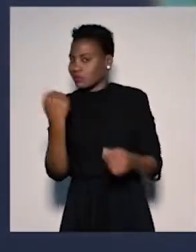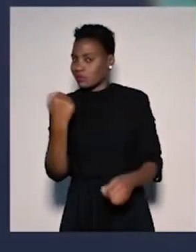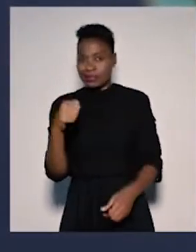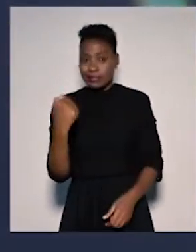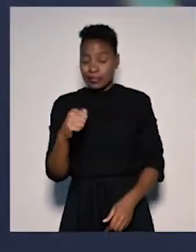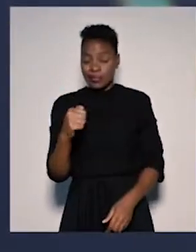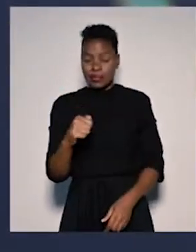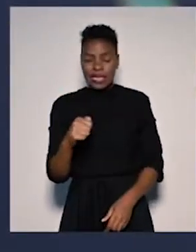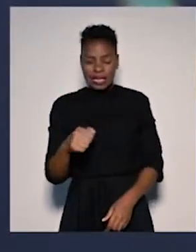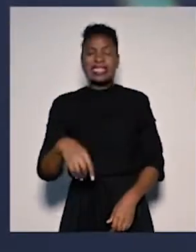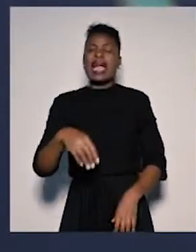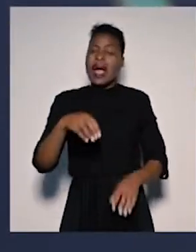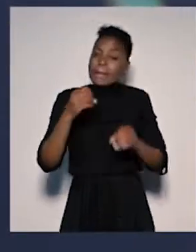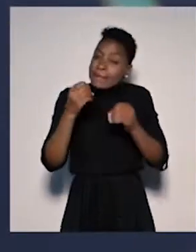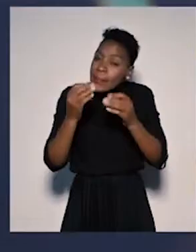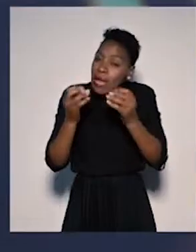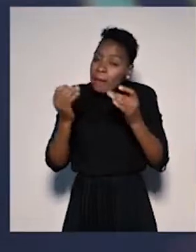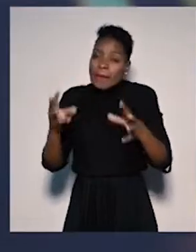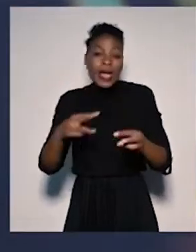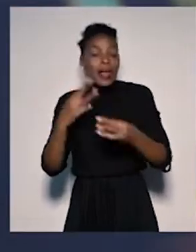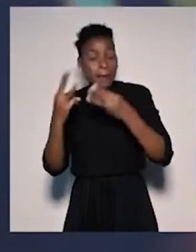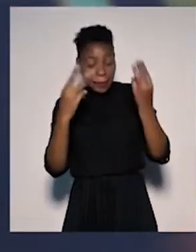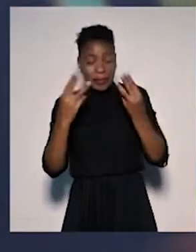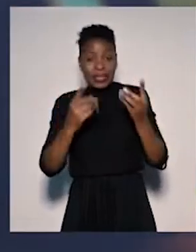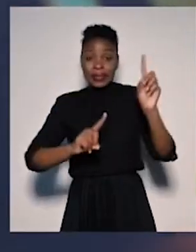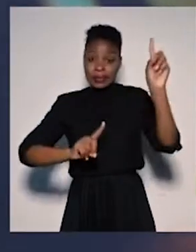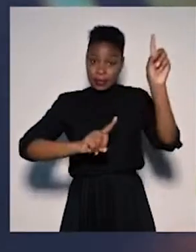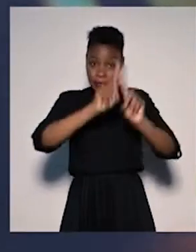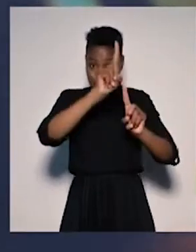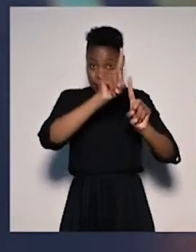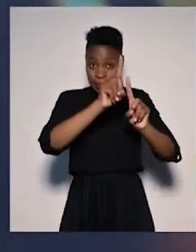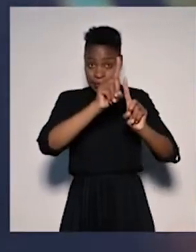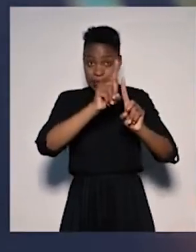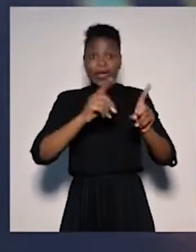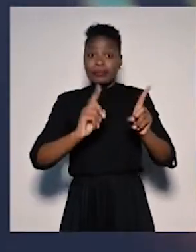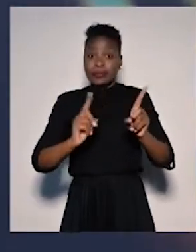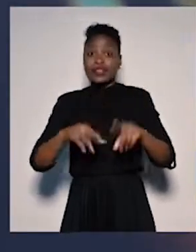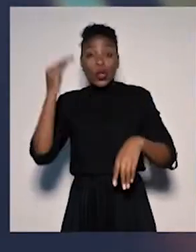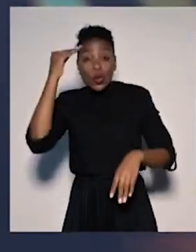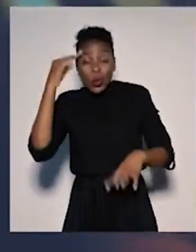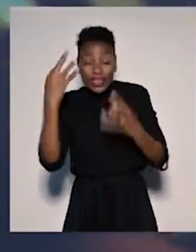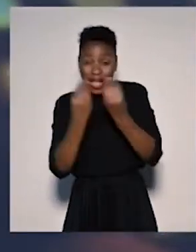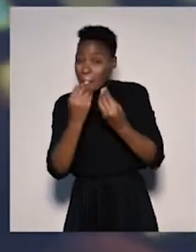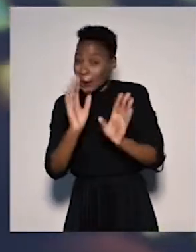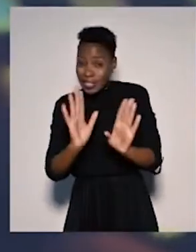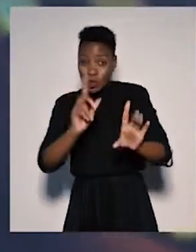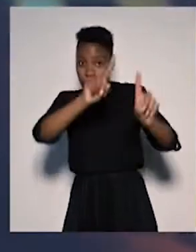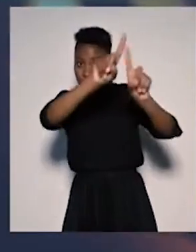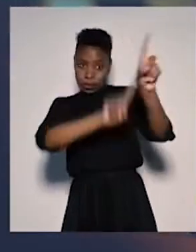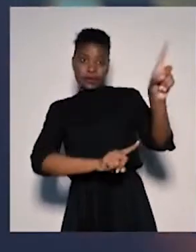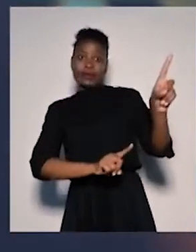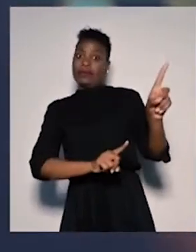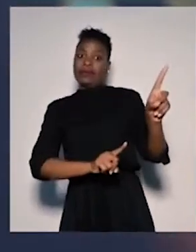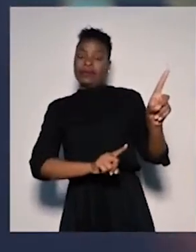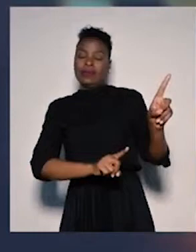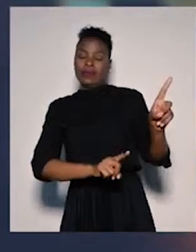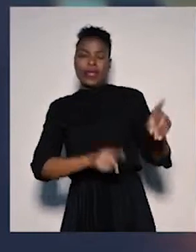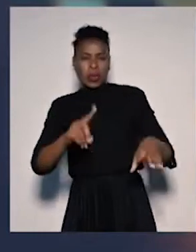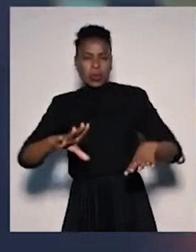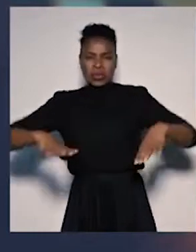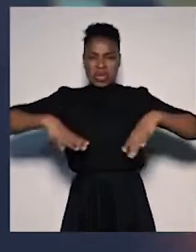Because there's a lot of people who know a lot of things and they're not successful. Secondly, he said, to be successful in life, you really don't have to be rich.